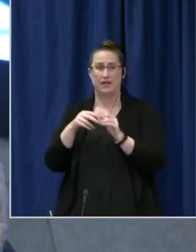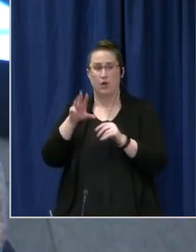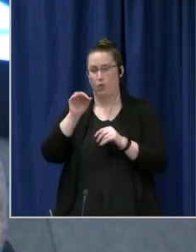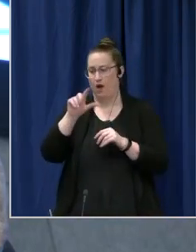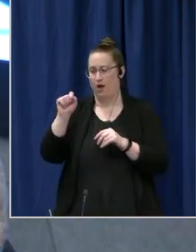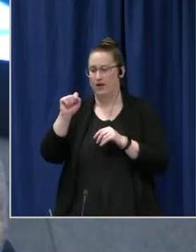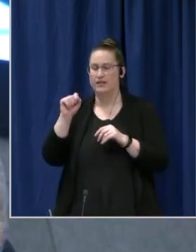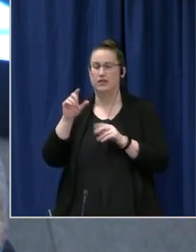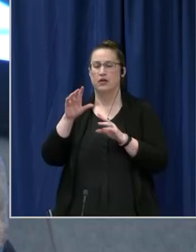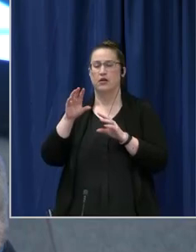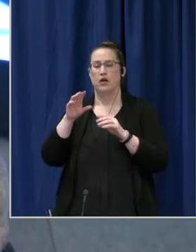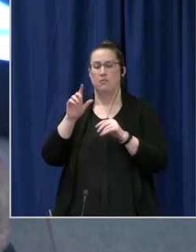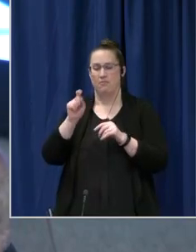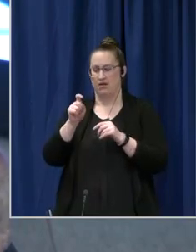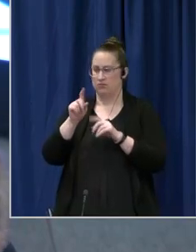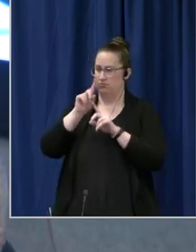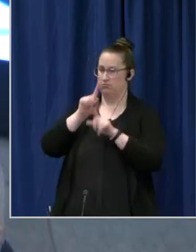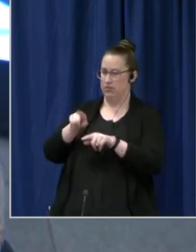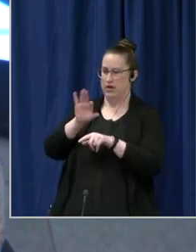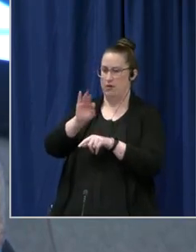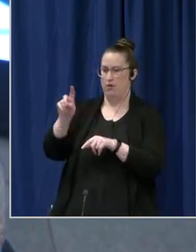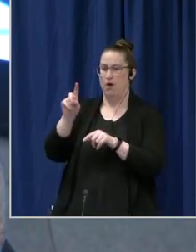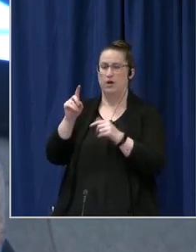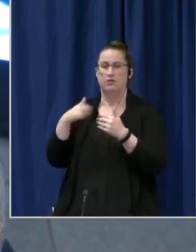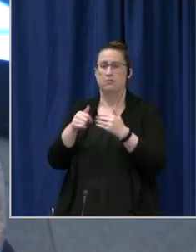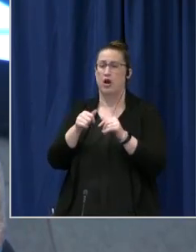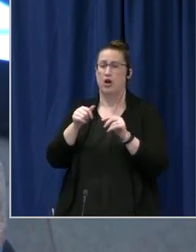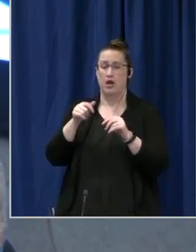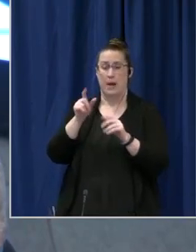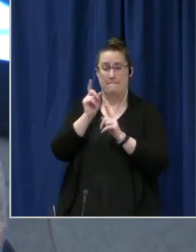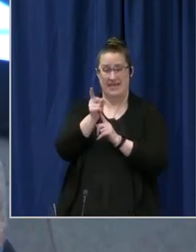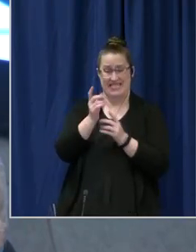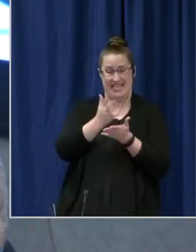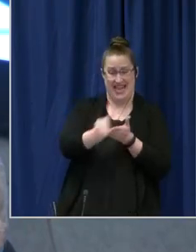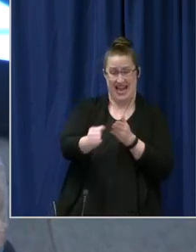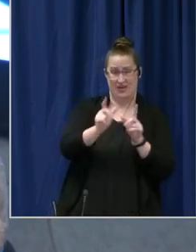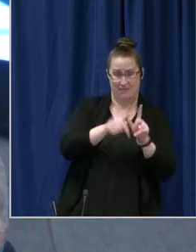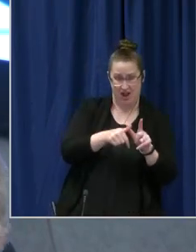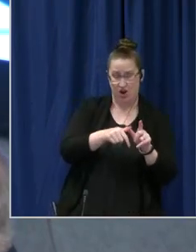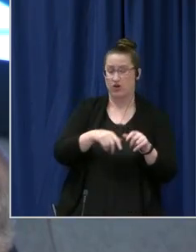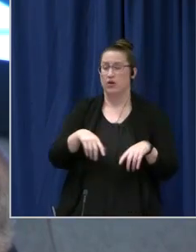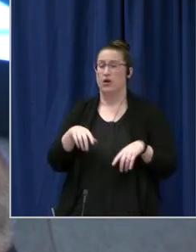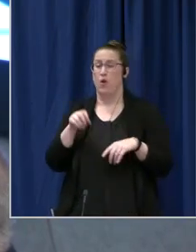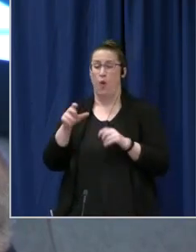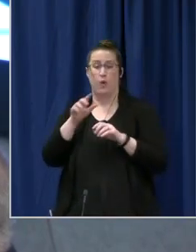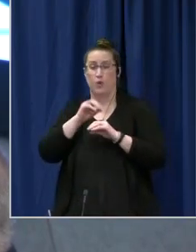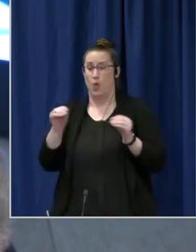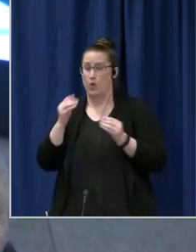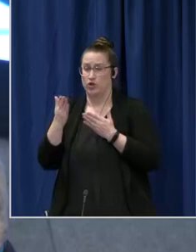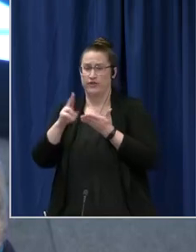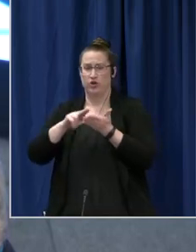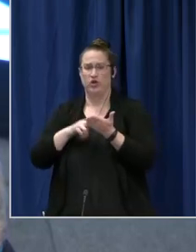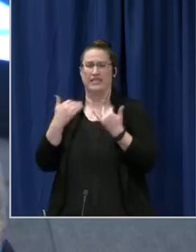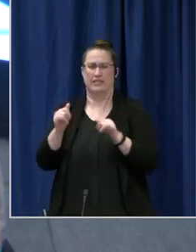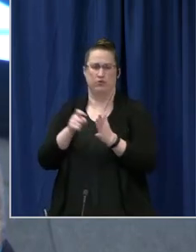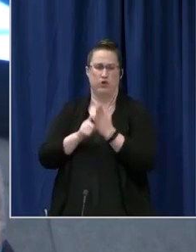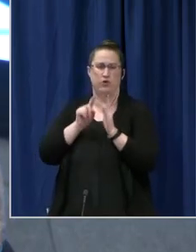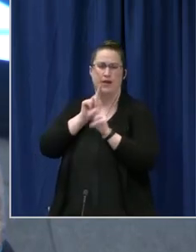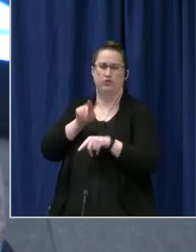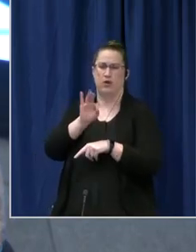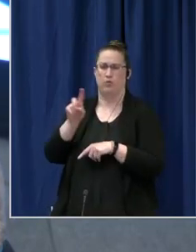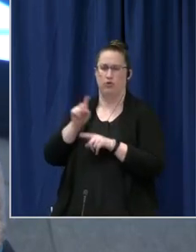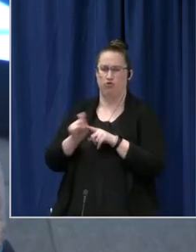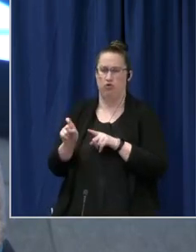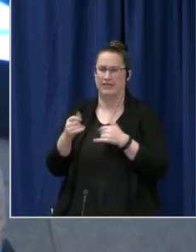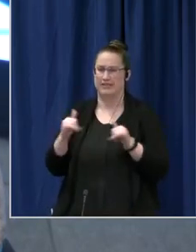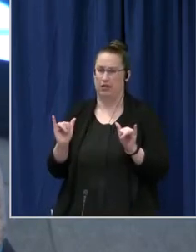carry 911 calls from phones with expired minutes or without a service contract. However, there are some limits on these requirements. When you make